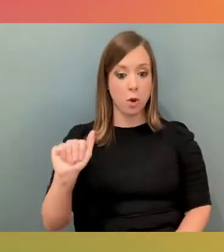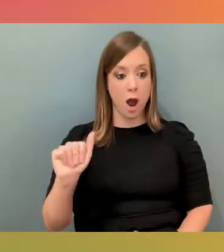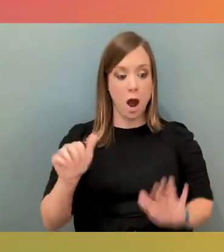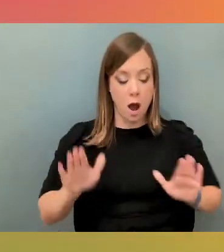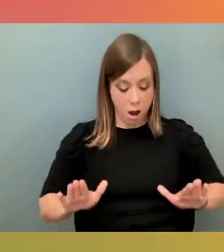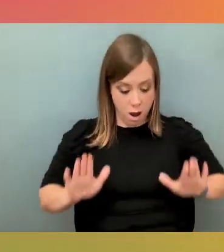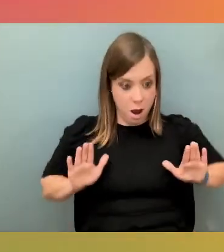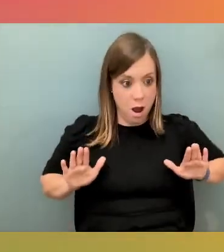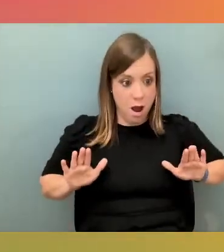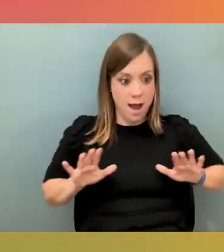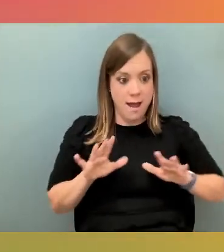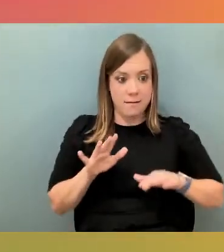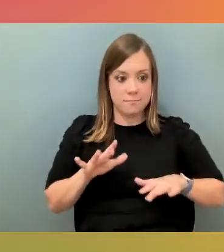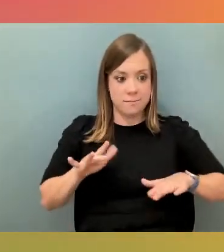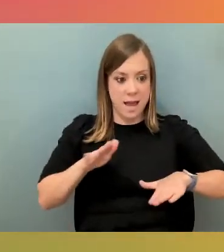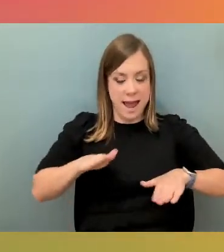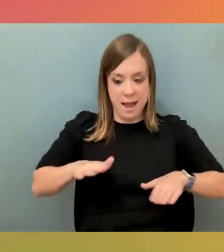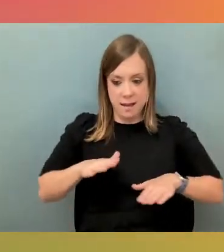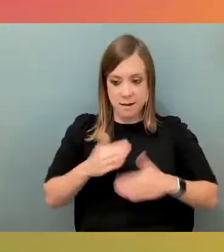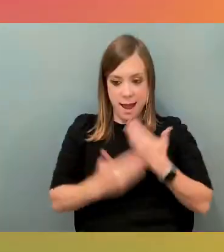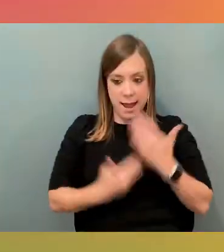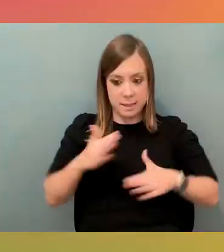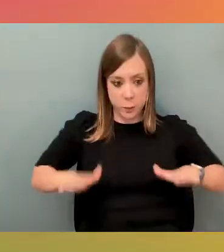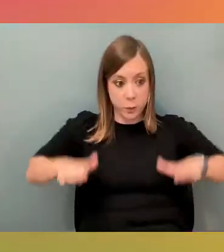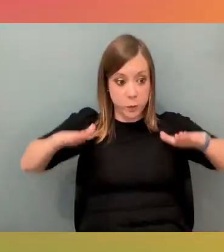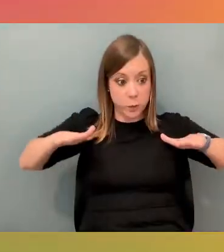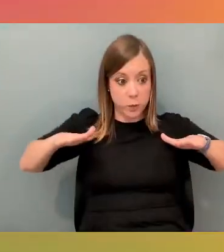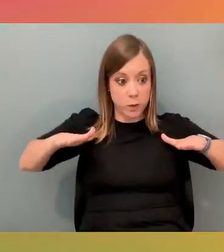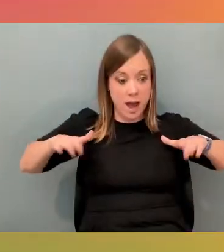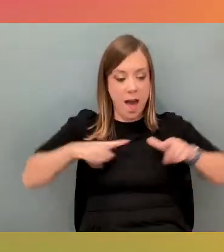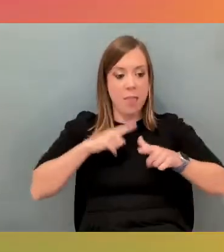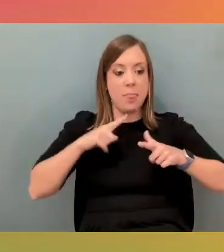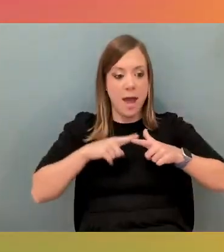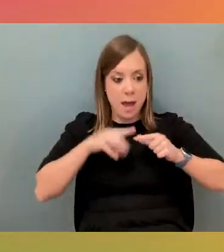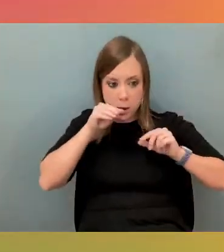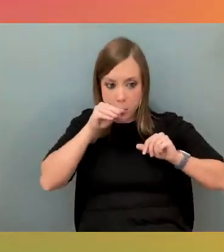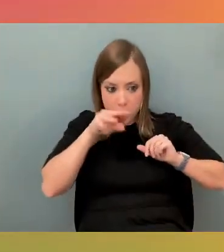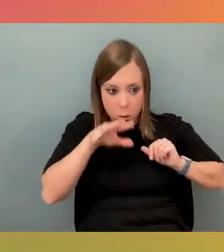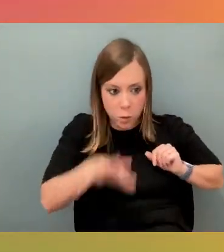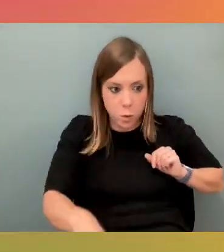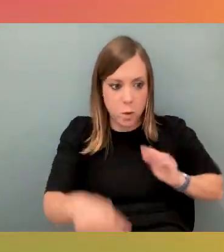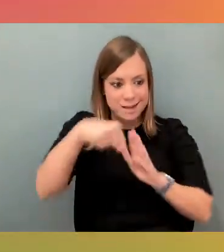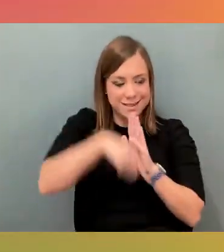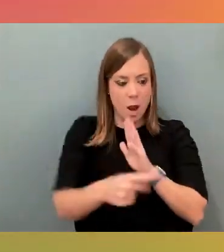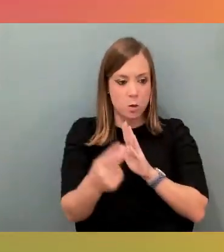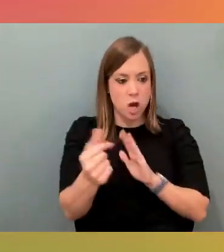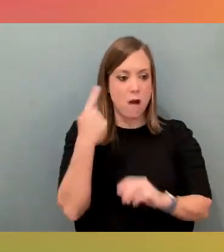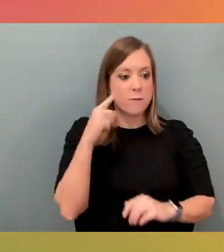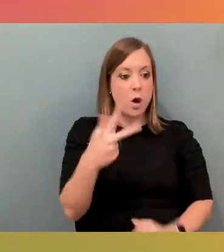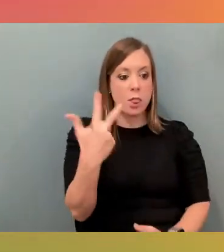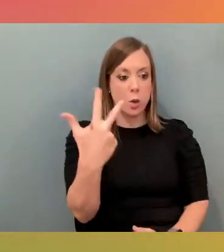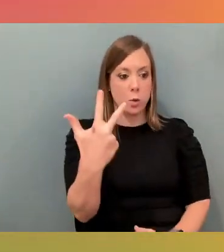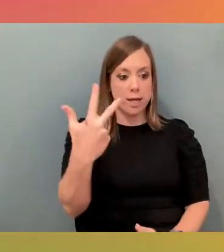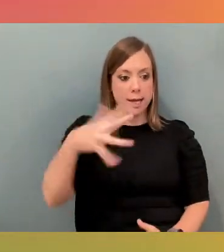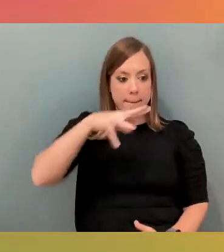hands. And exhale, downward facing dog for 3 breaths.